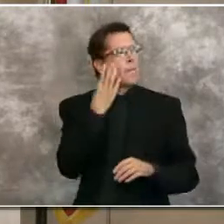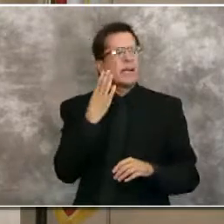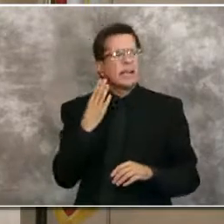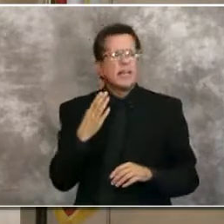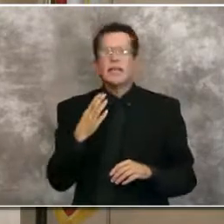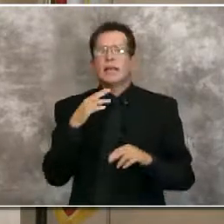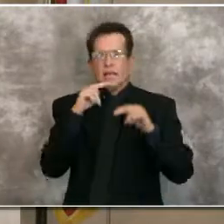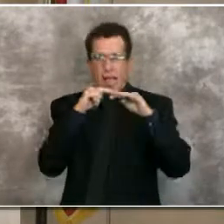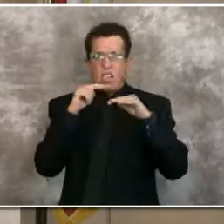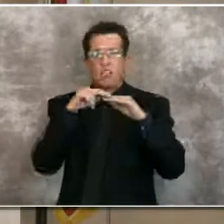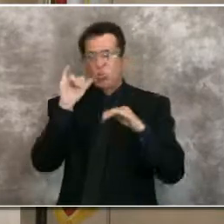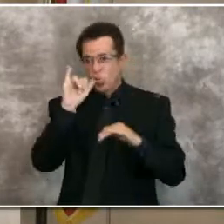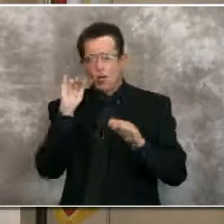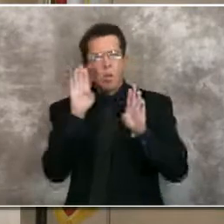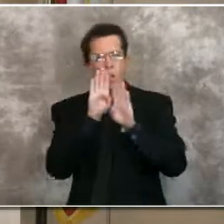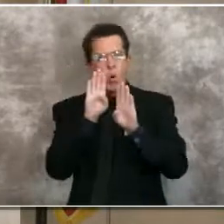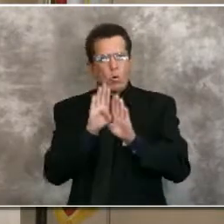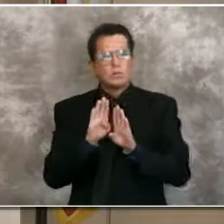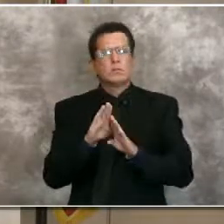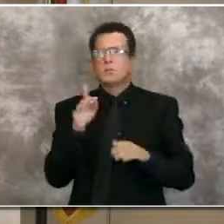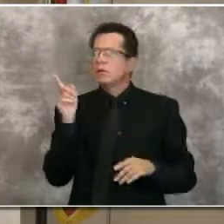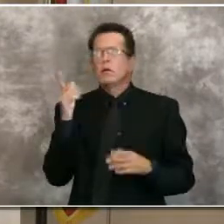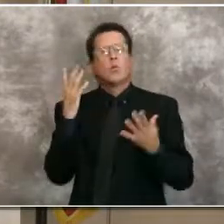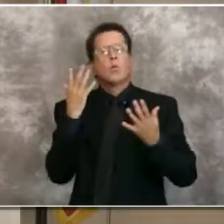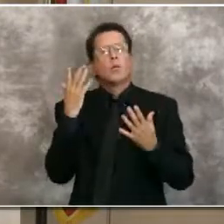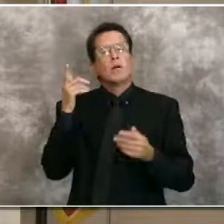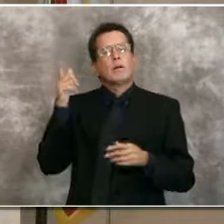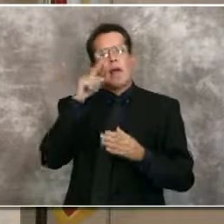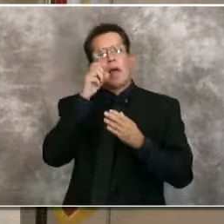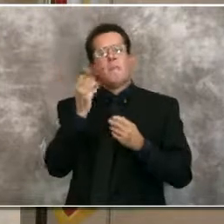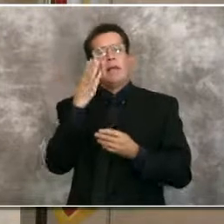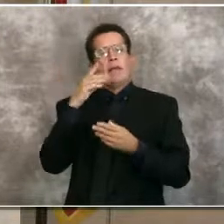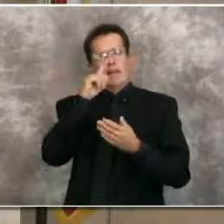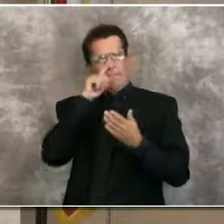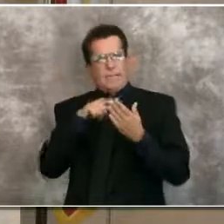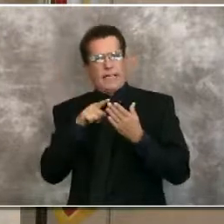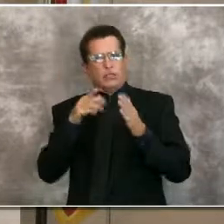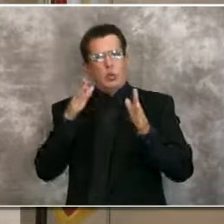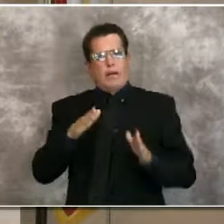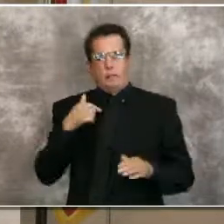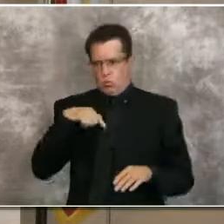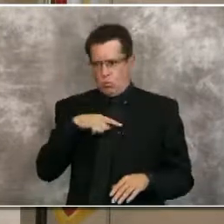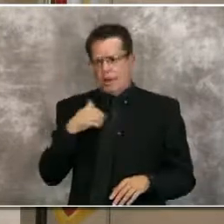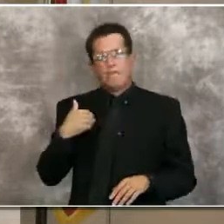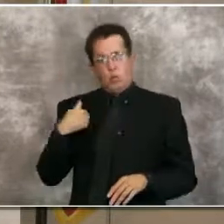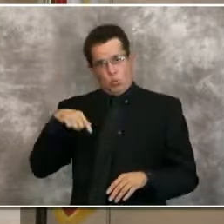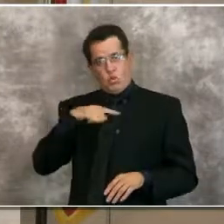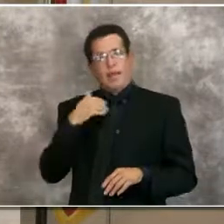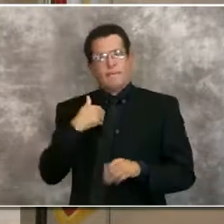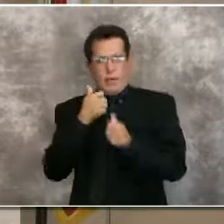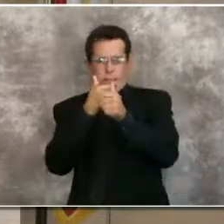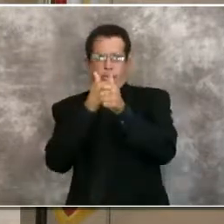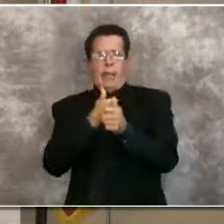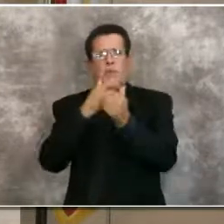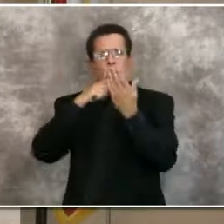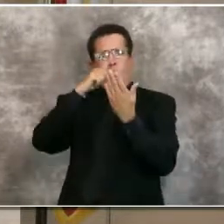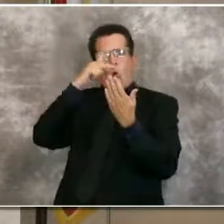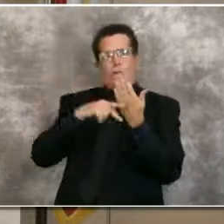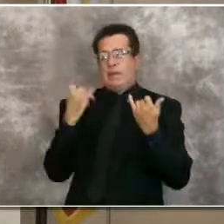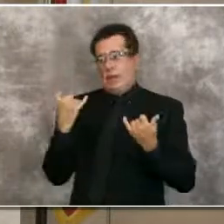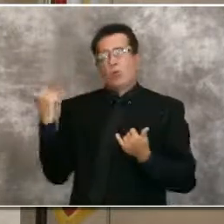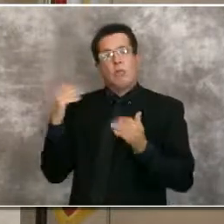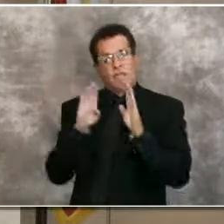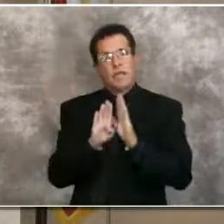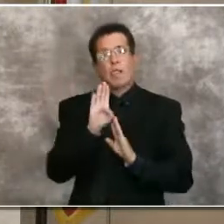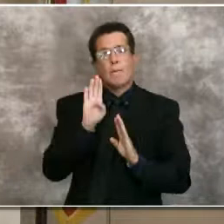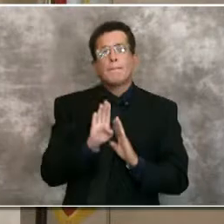Well, in terms of numbers, what we have a compliance program that is being developed, as I shared